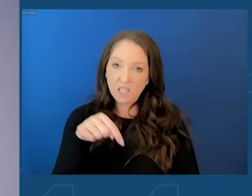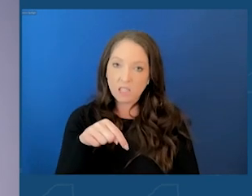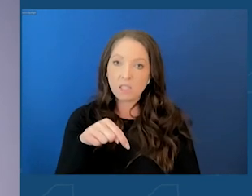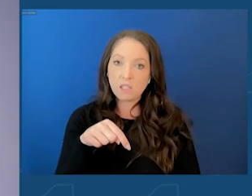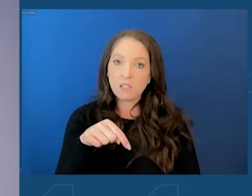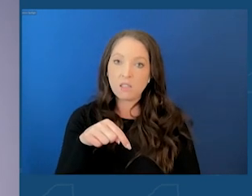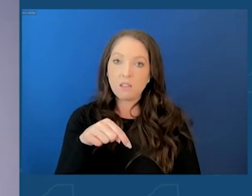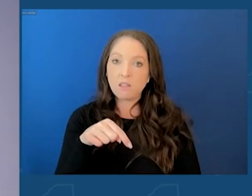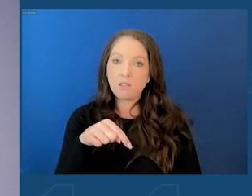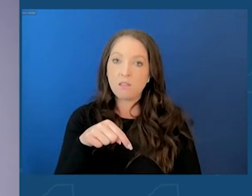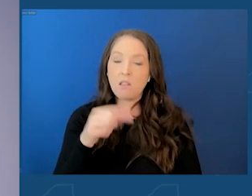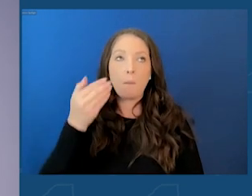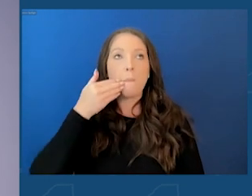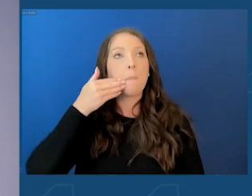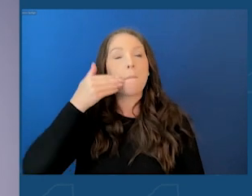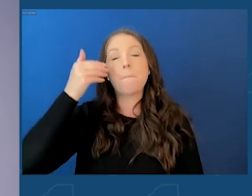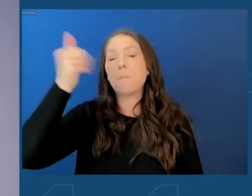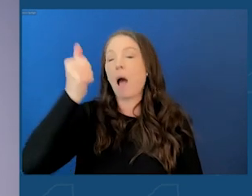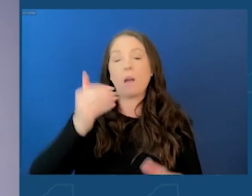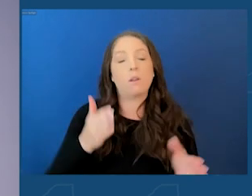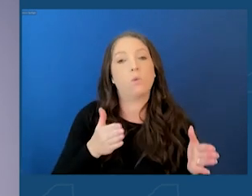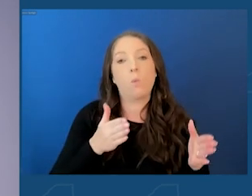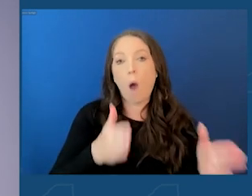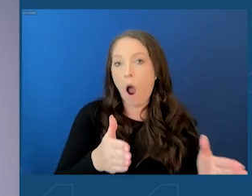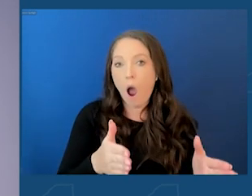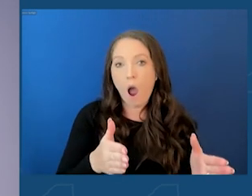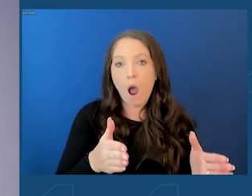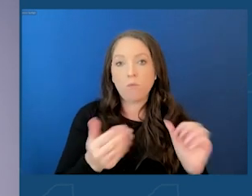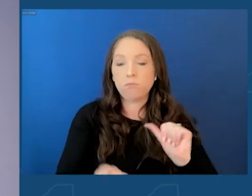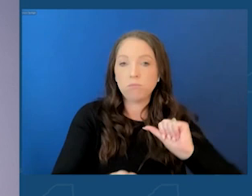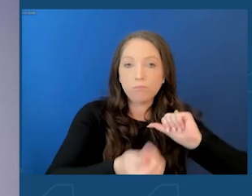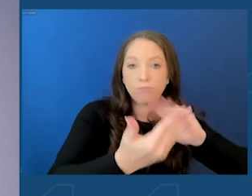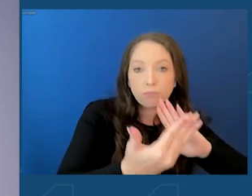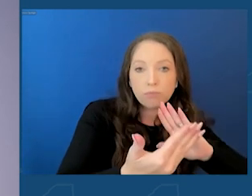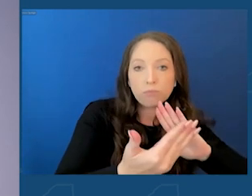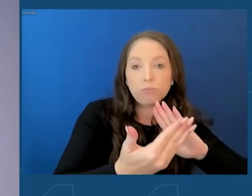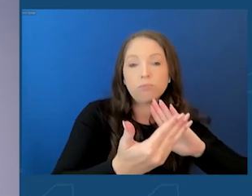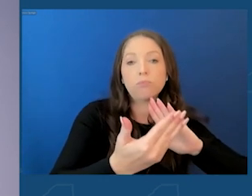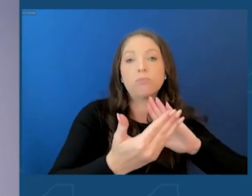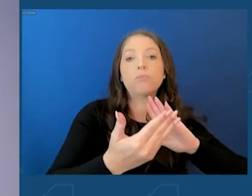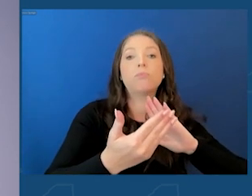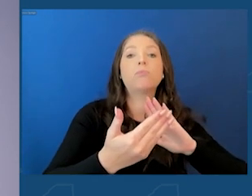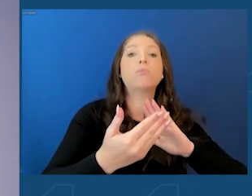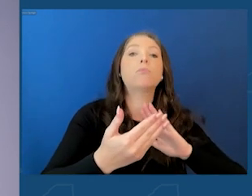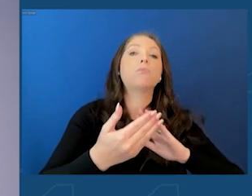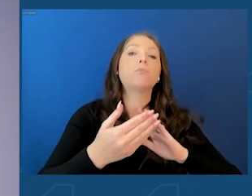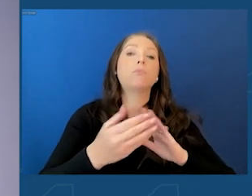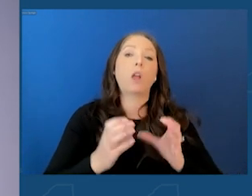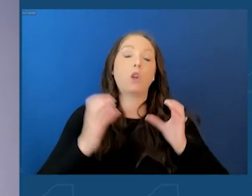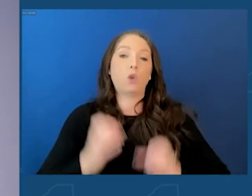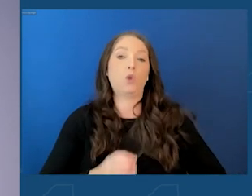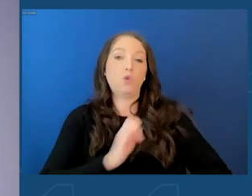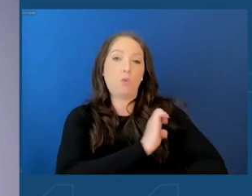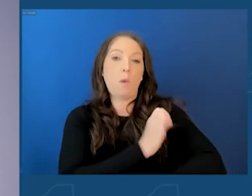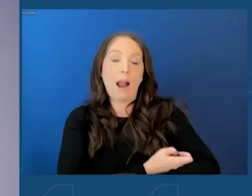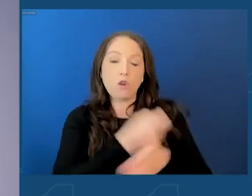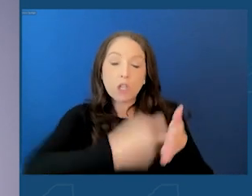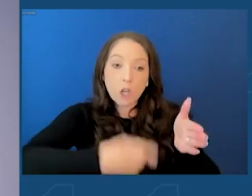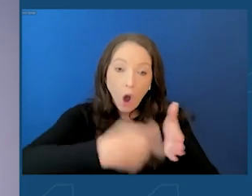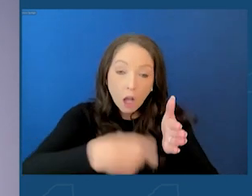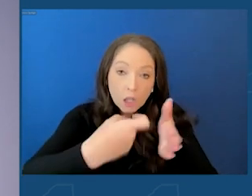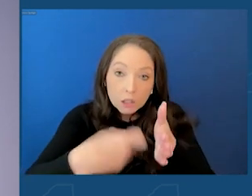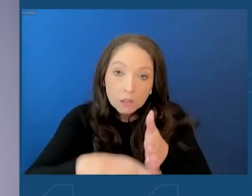single best way for us to tackle rising consumer energy costs, for us to boost